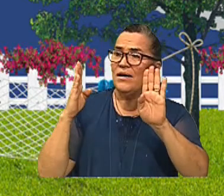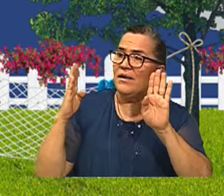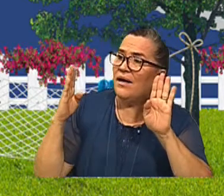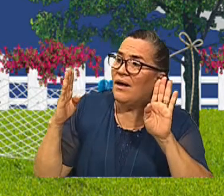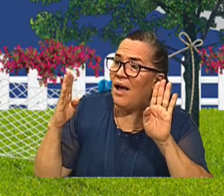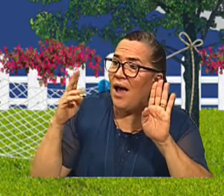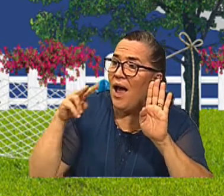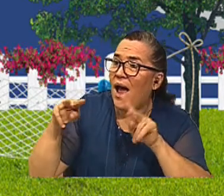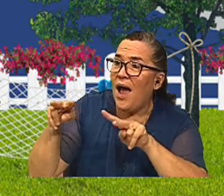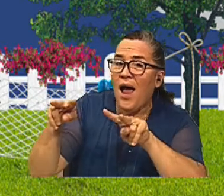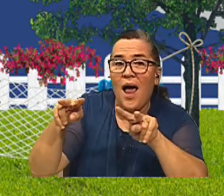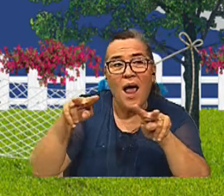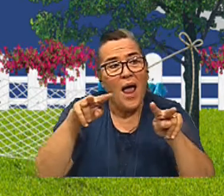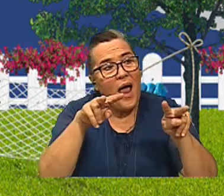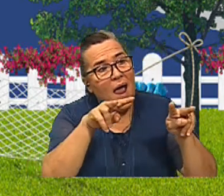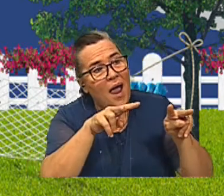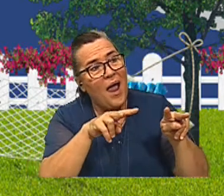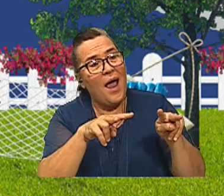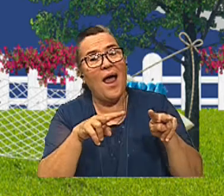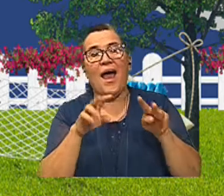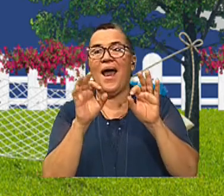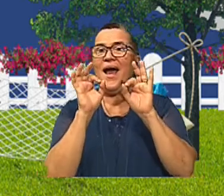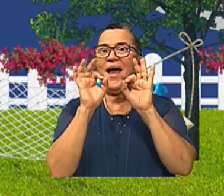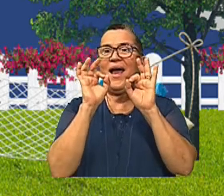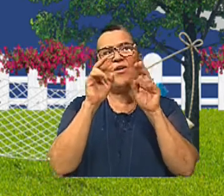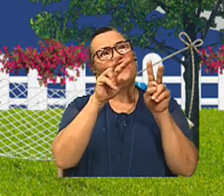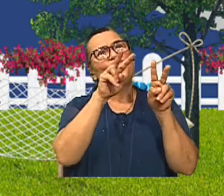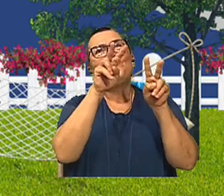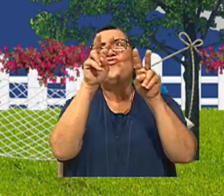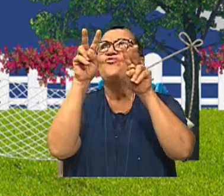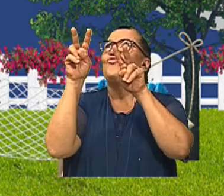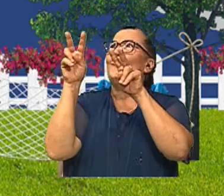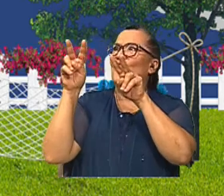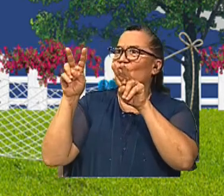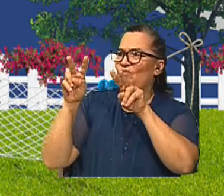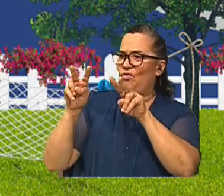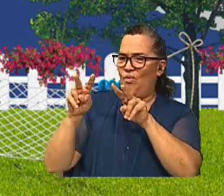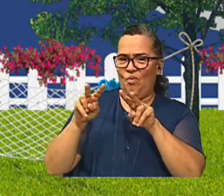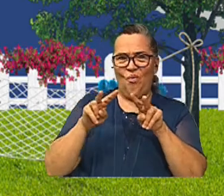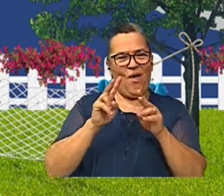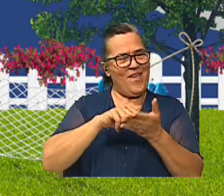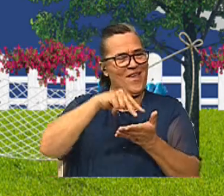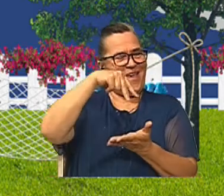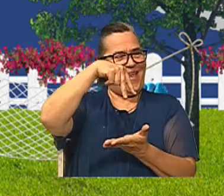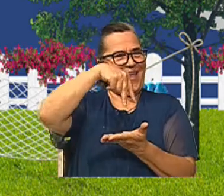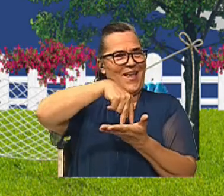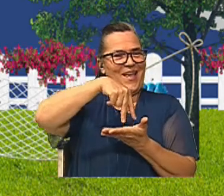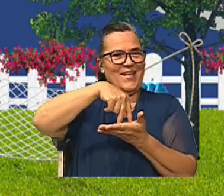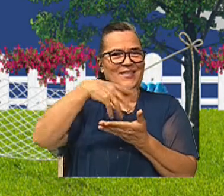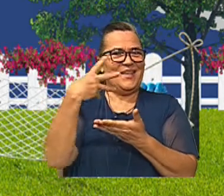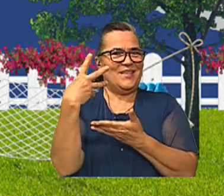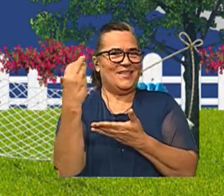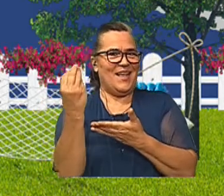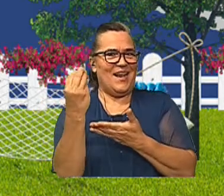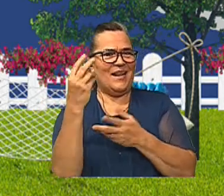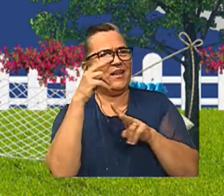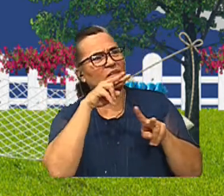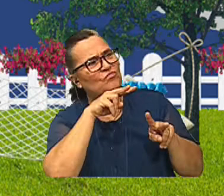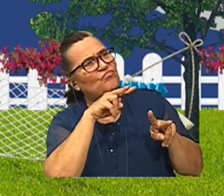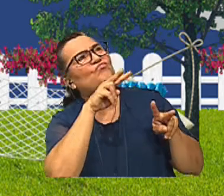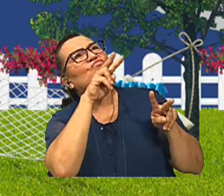Okay. Look around. Yes. Stand up, go out, and look